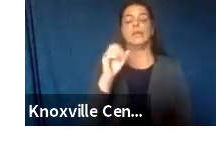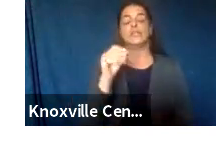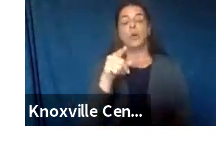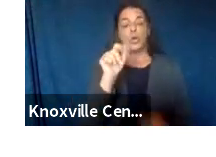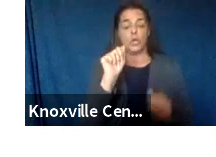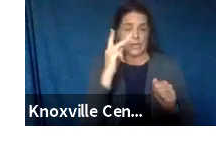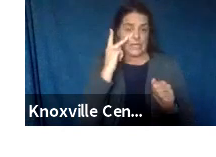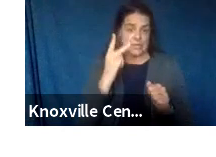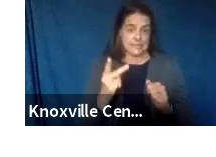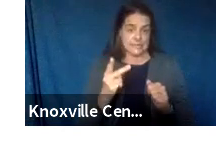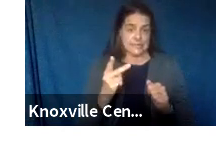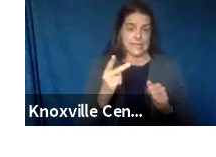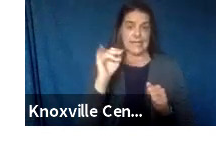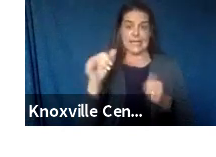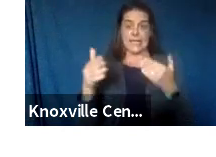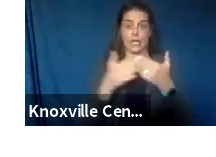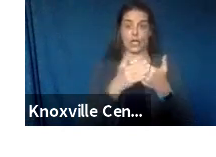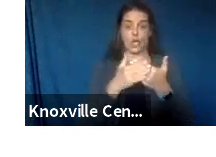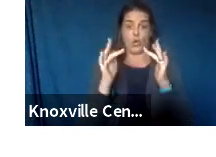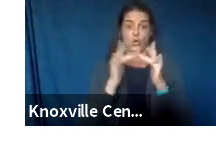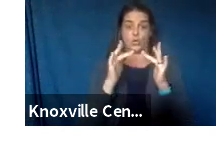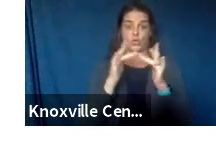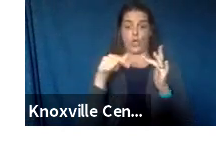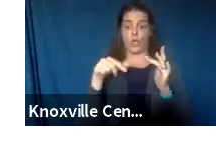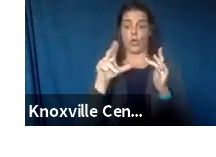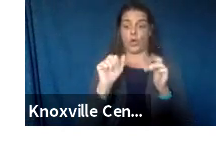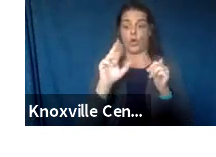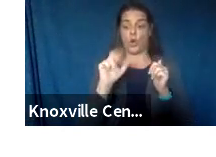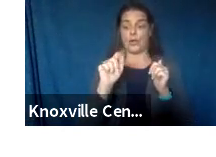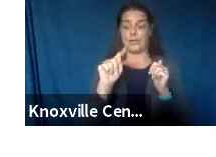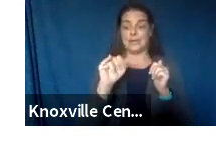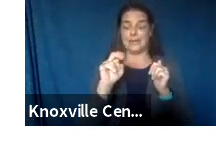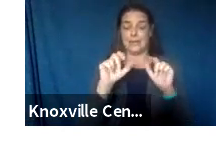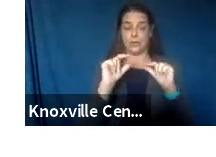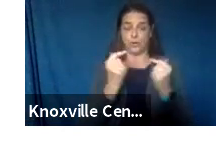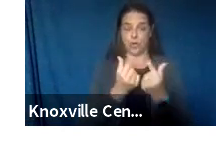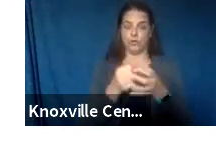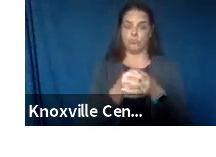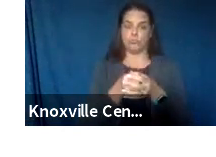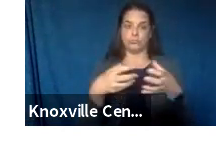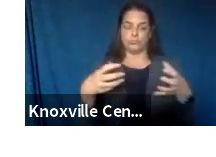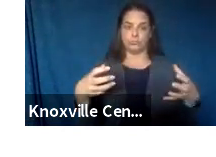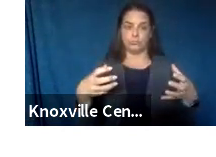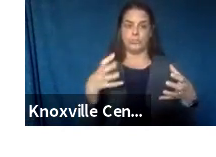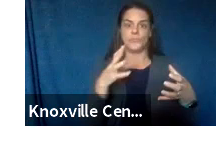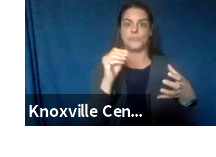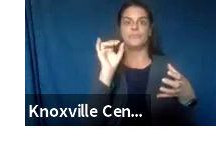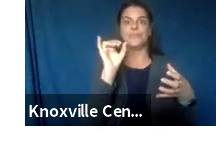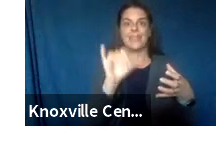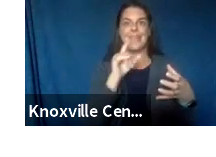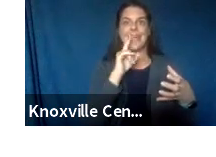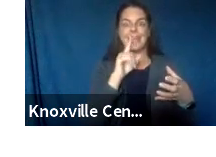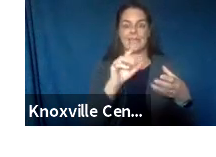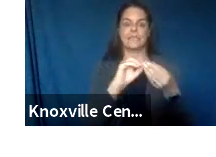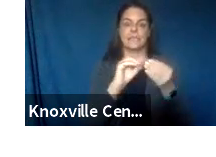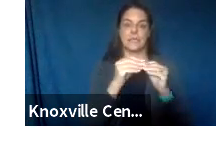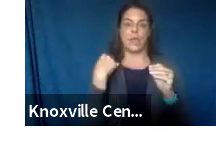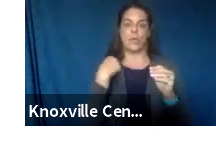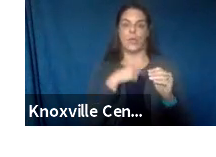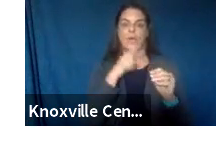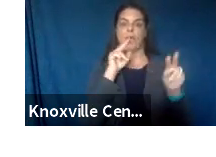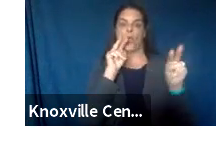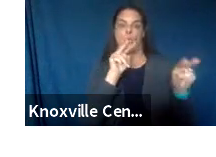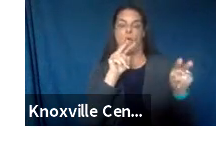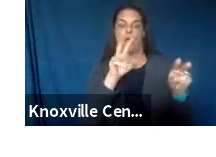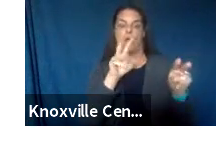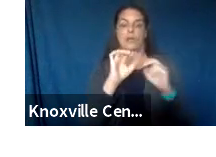can see is the close contact quarantining group has grown. And that is the number we're watching, and